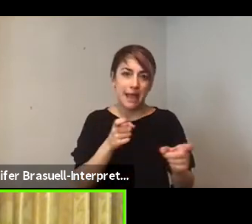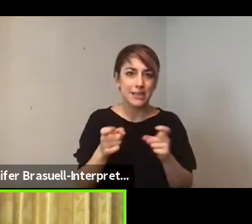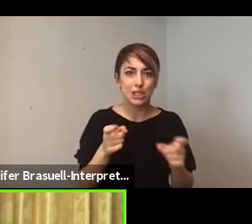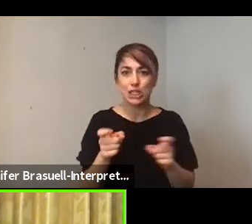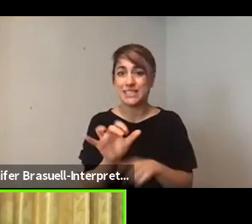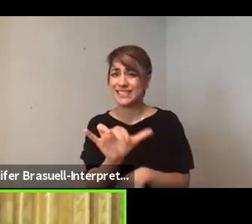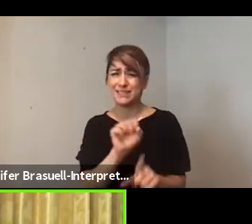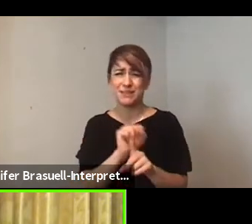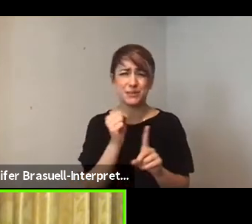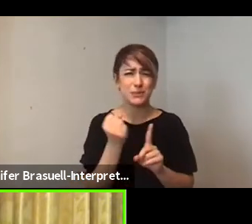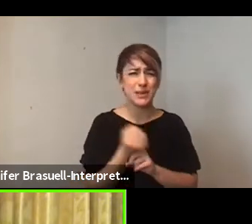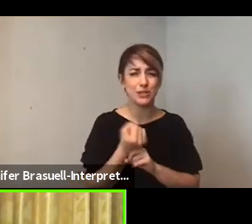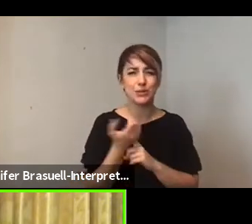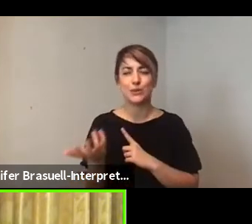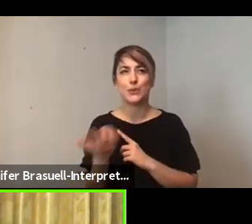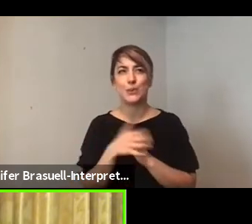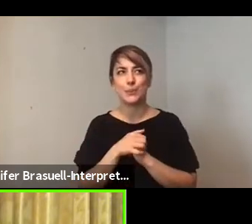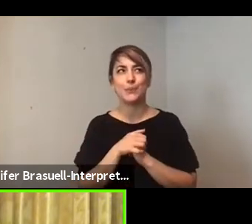I'm trying to put on.